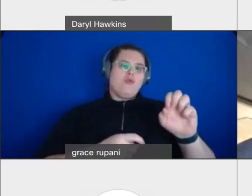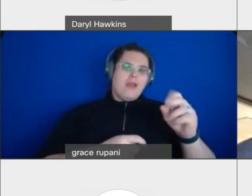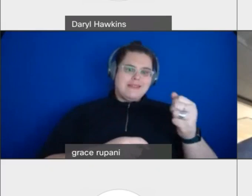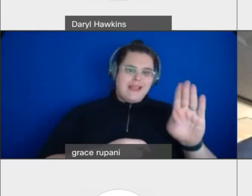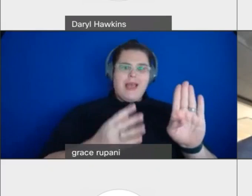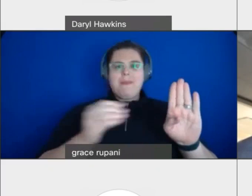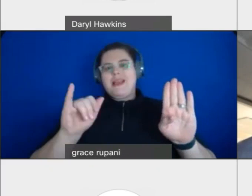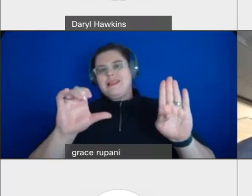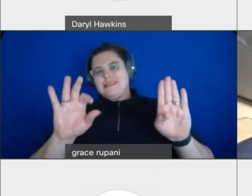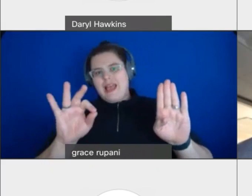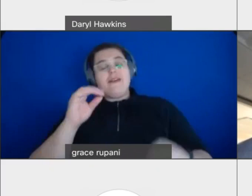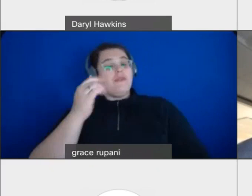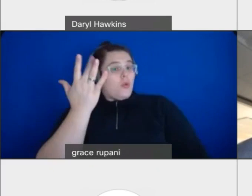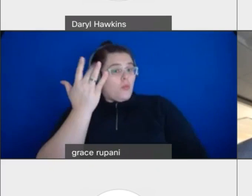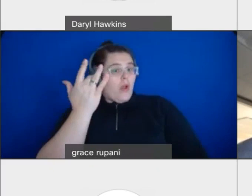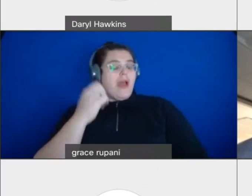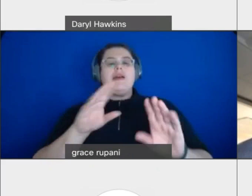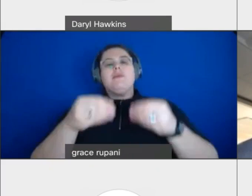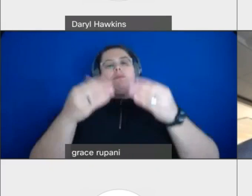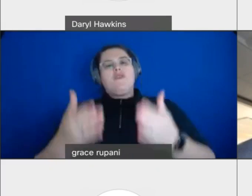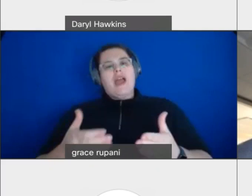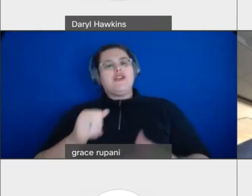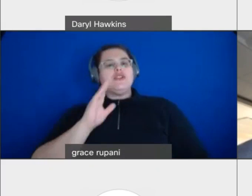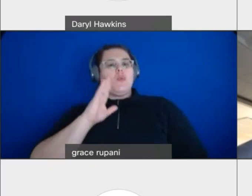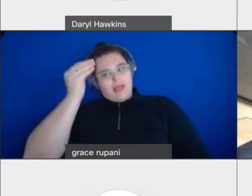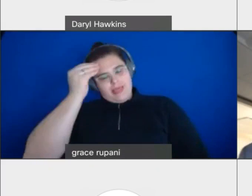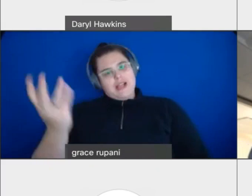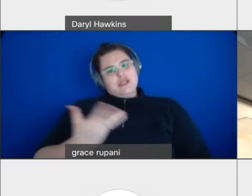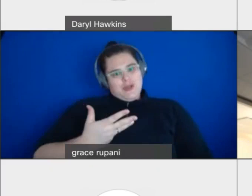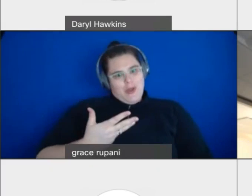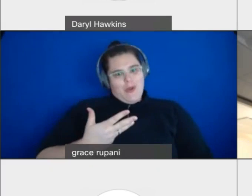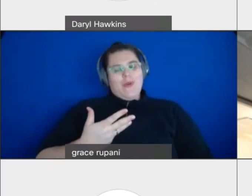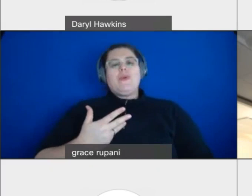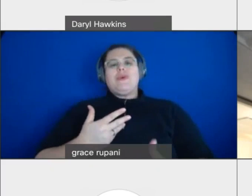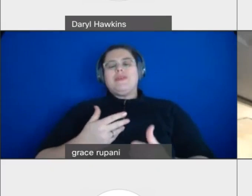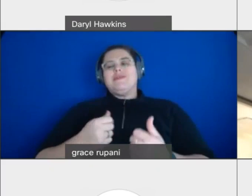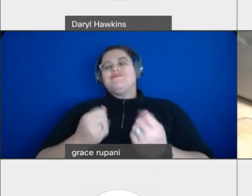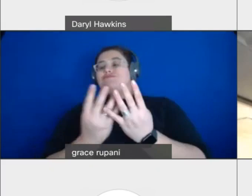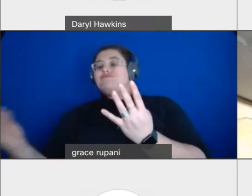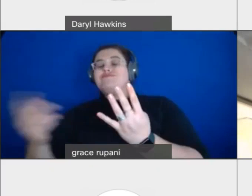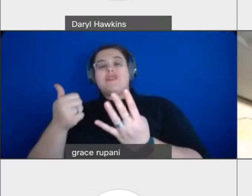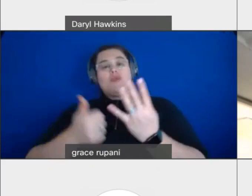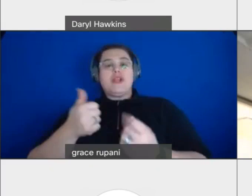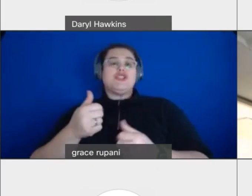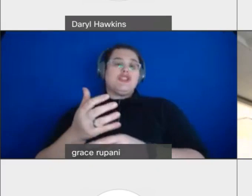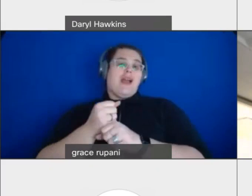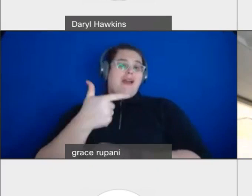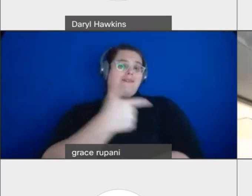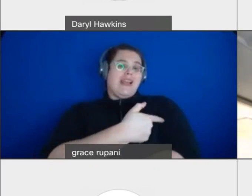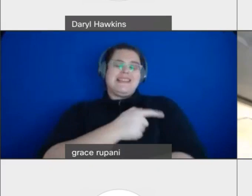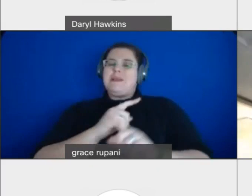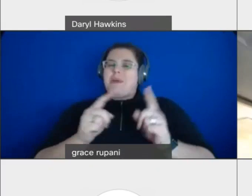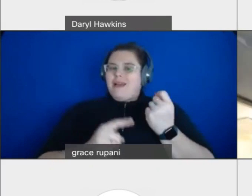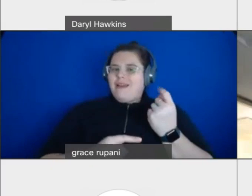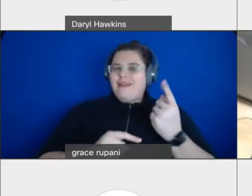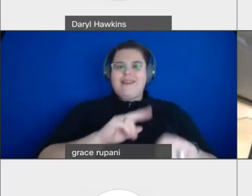on information such as who gets vaccinated and who doesn't. But natural homes, there's no requirement for people to